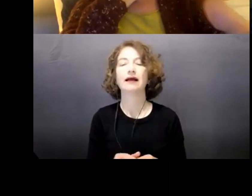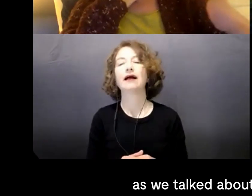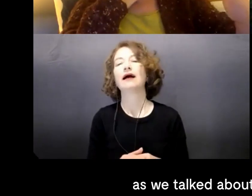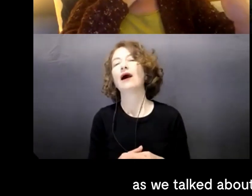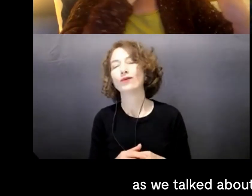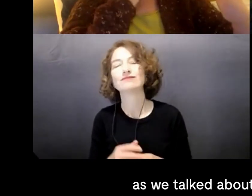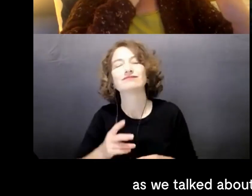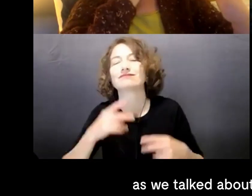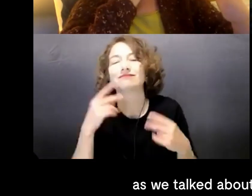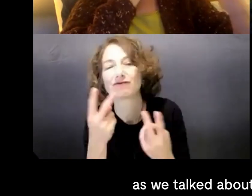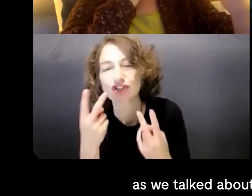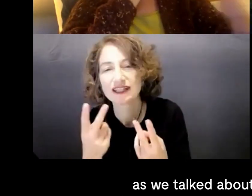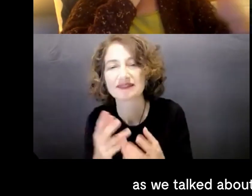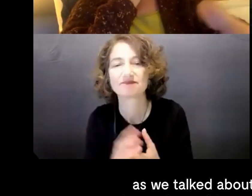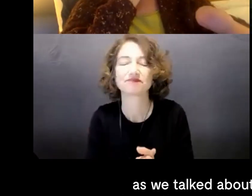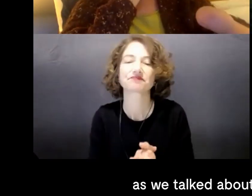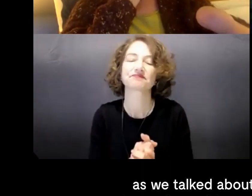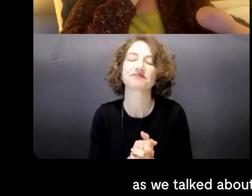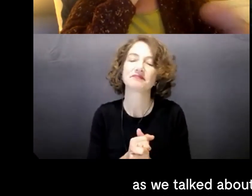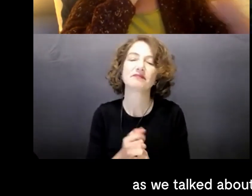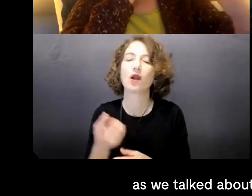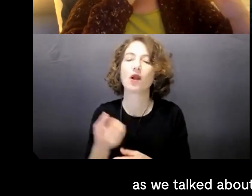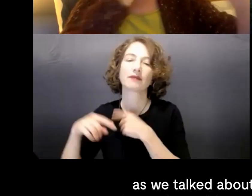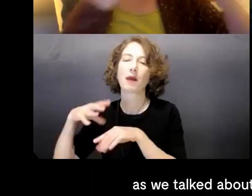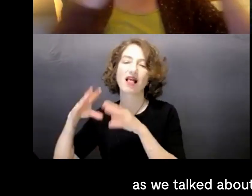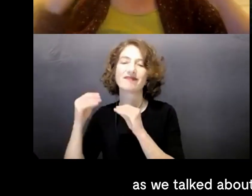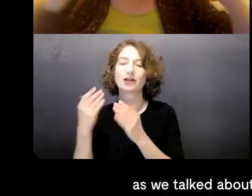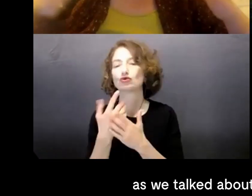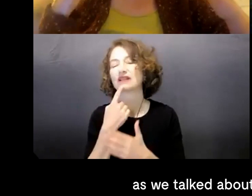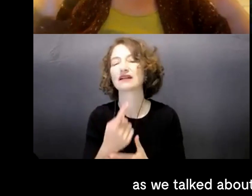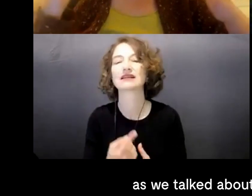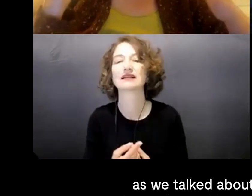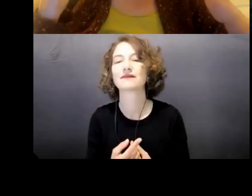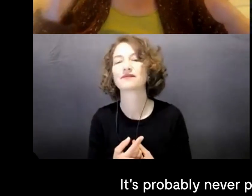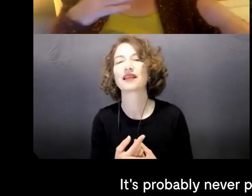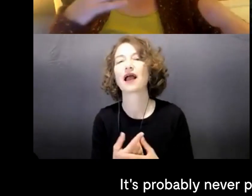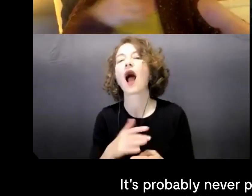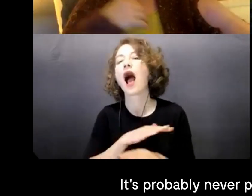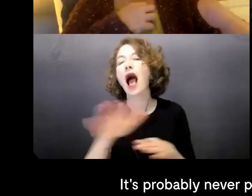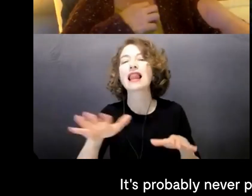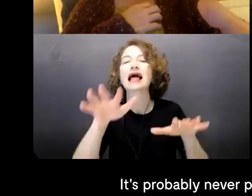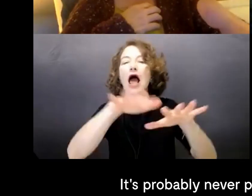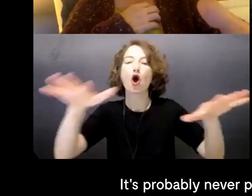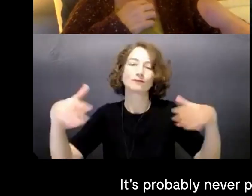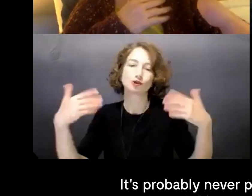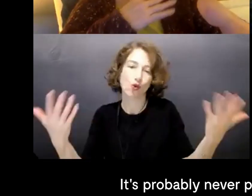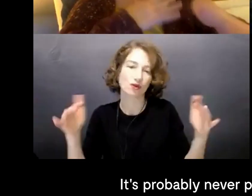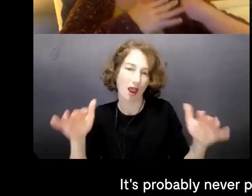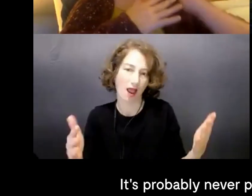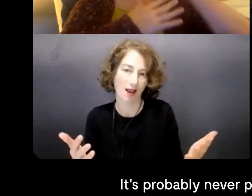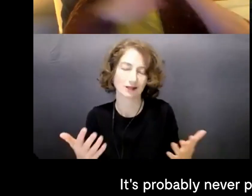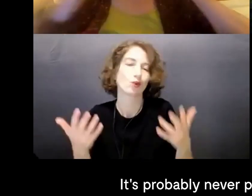as we talked about at the beginning, that these things are present in all spaces. It's probably never possible to